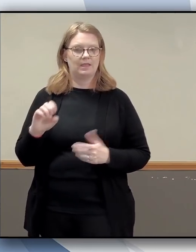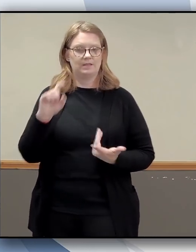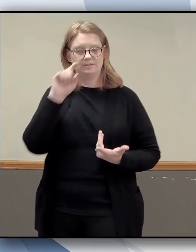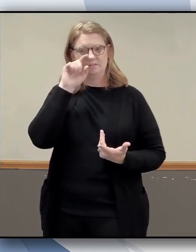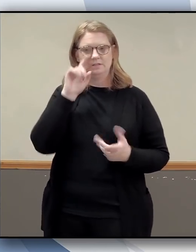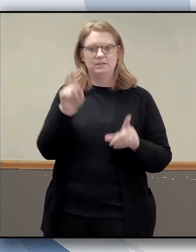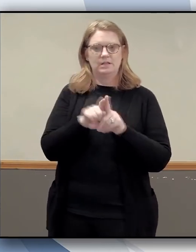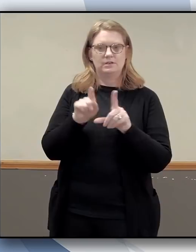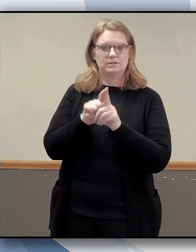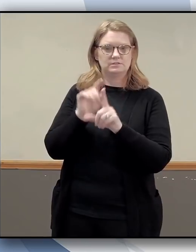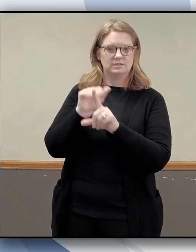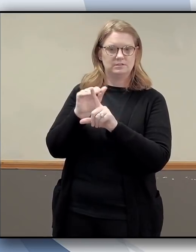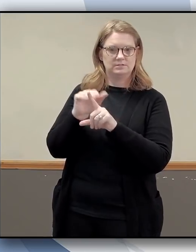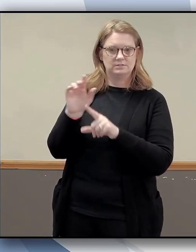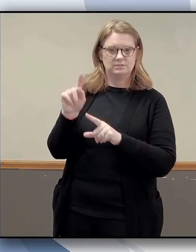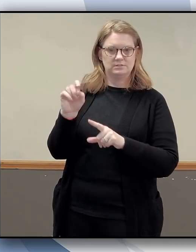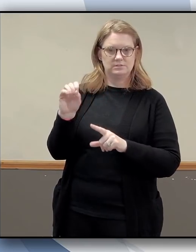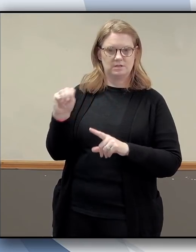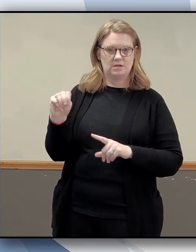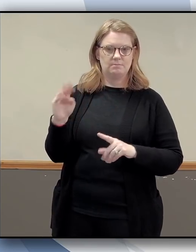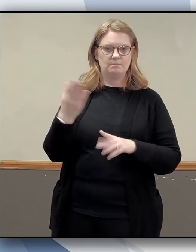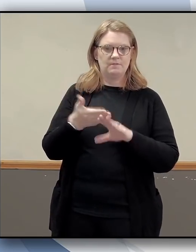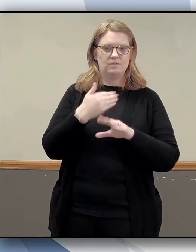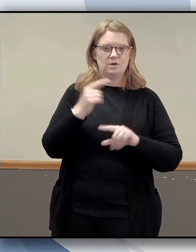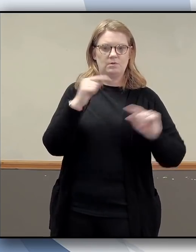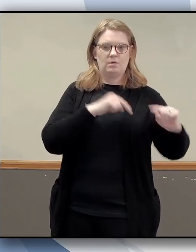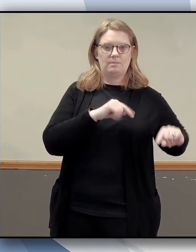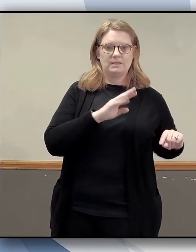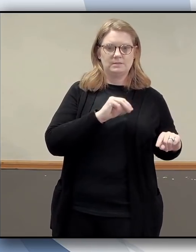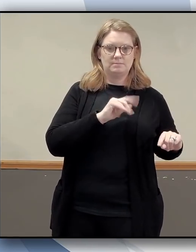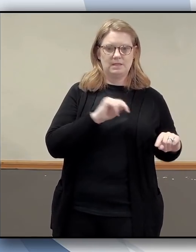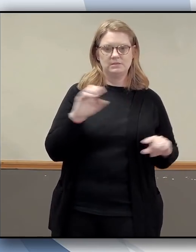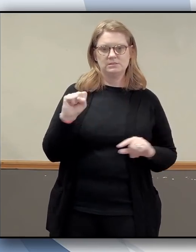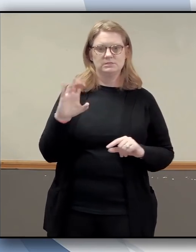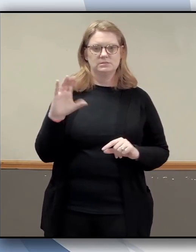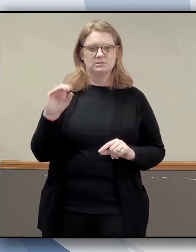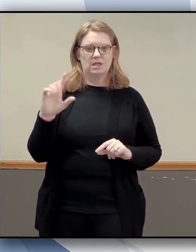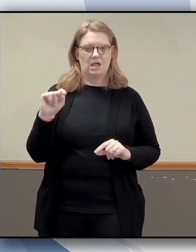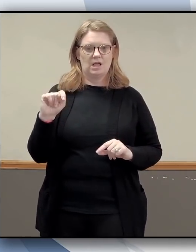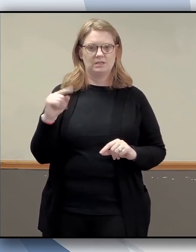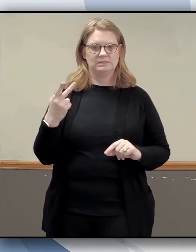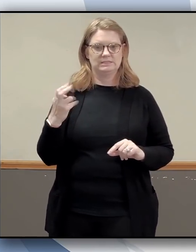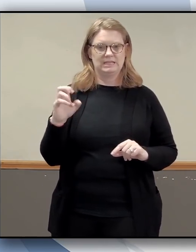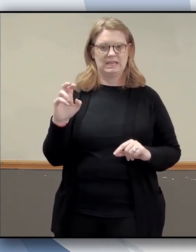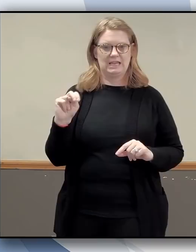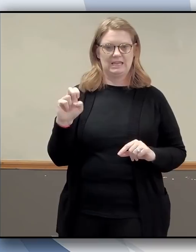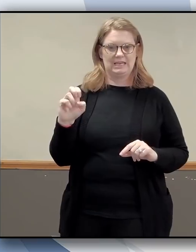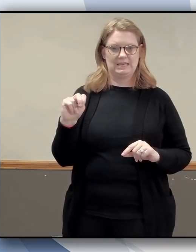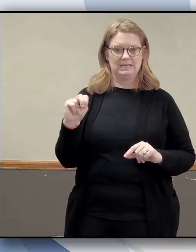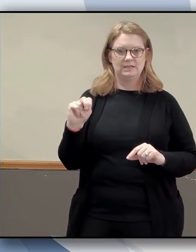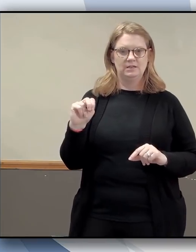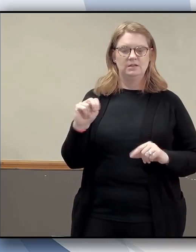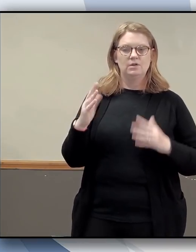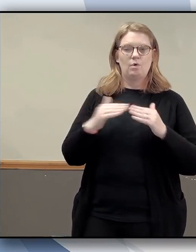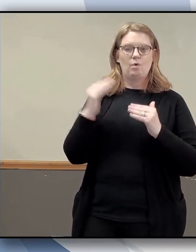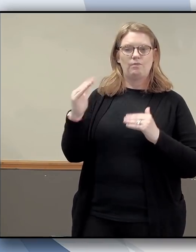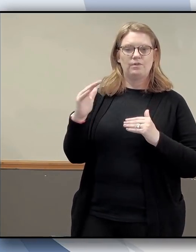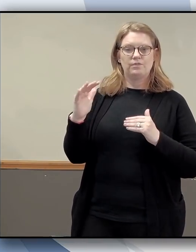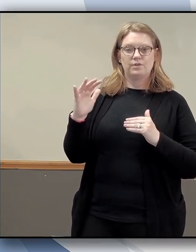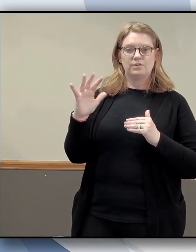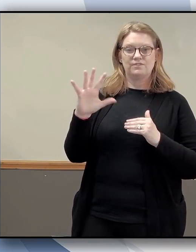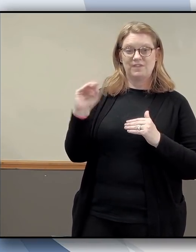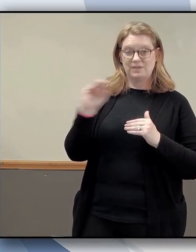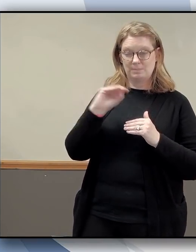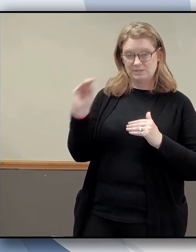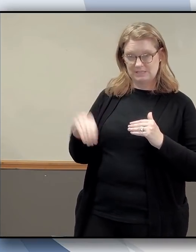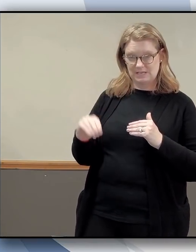catch Tom before I come back here to Matt. Scott Hennon, WZFG KFYR Radio. Over